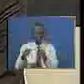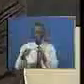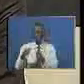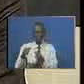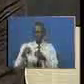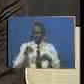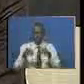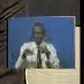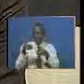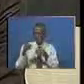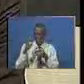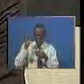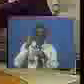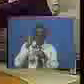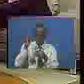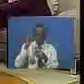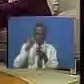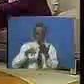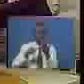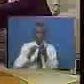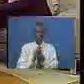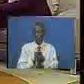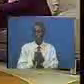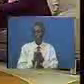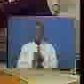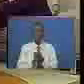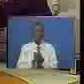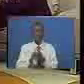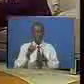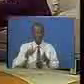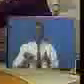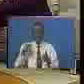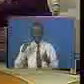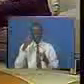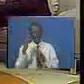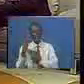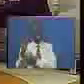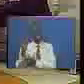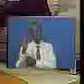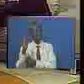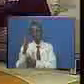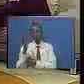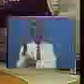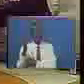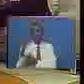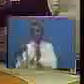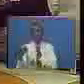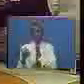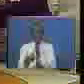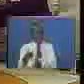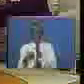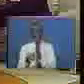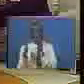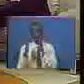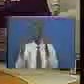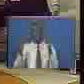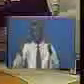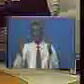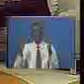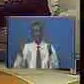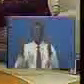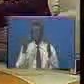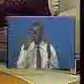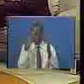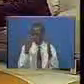your talk about the security situation in the country? I think the security situation is really getting getting worse and more so because